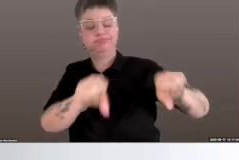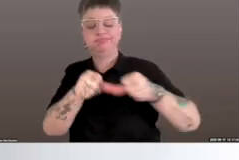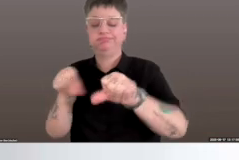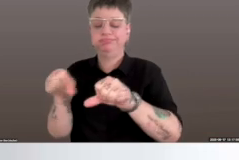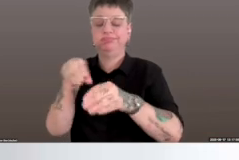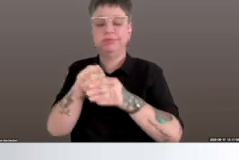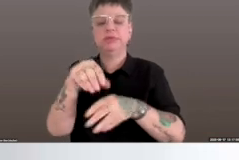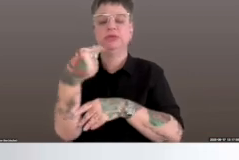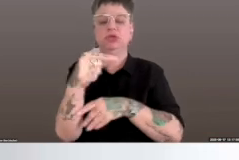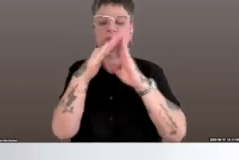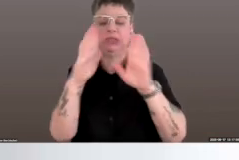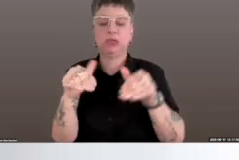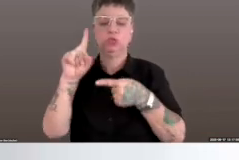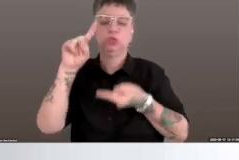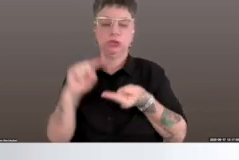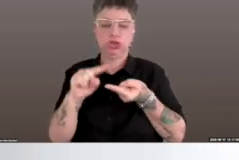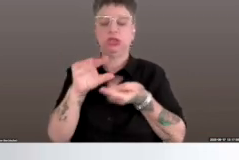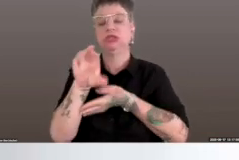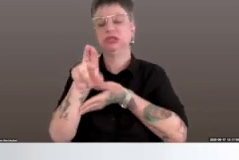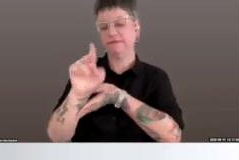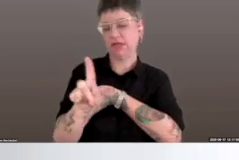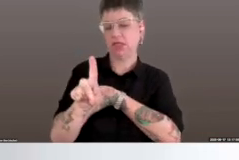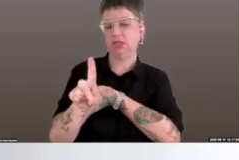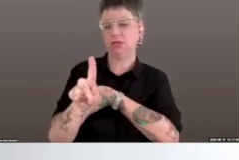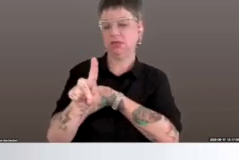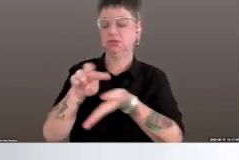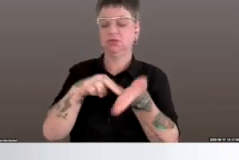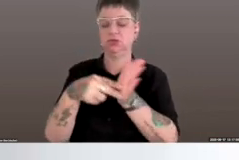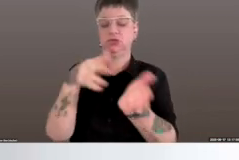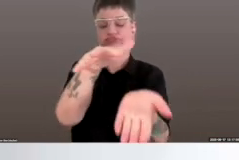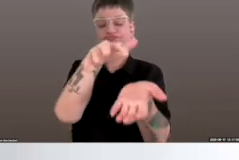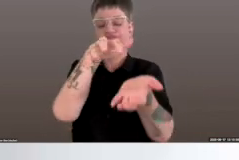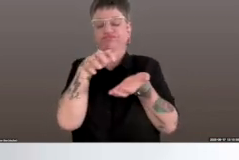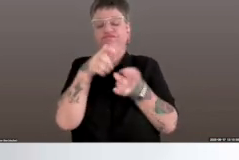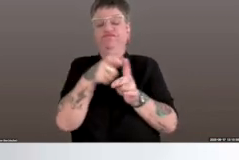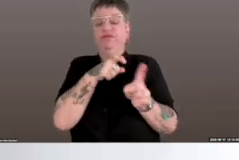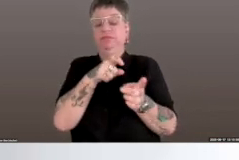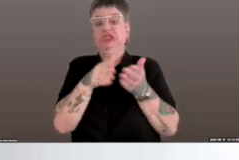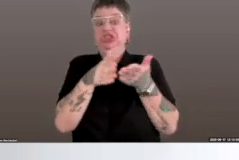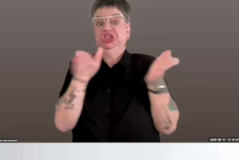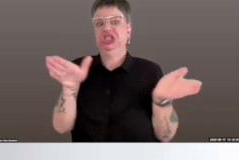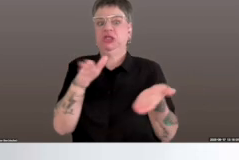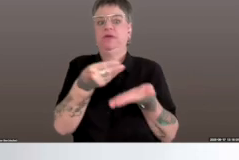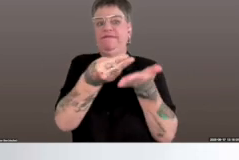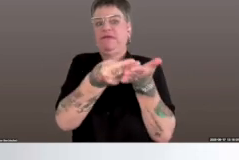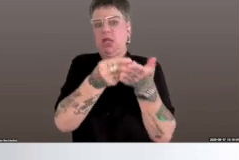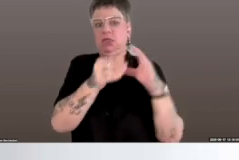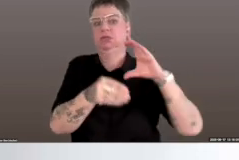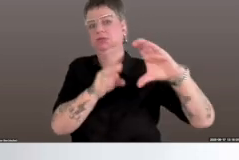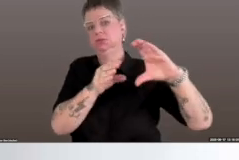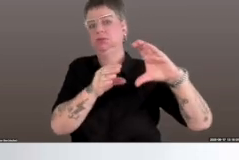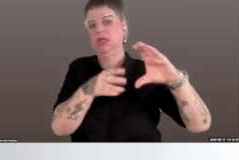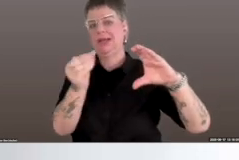Fund. This program has also received funding from the General Fund and other one-time funding